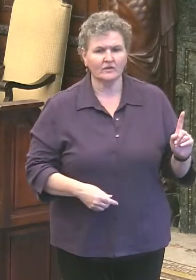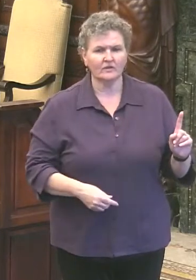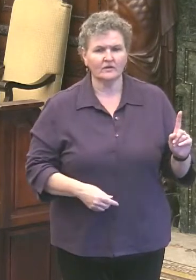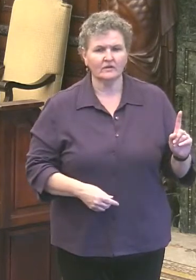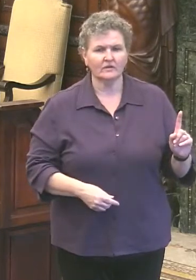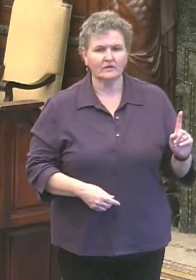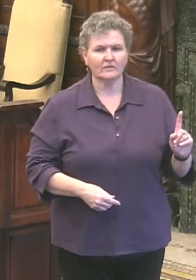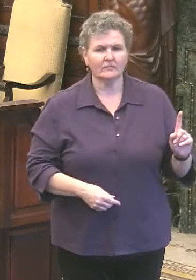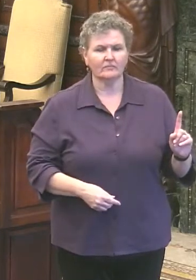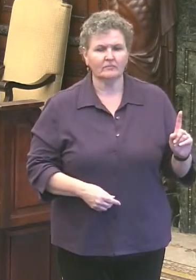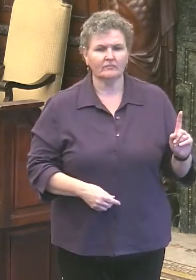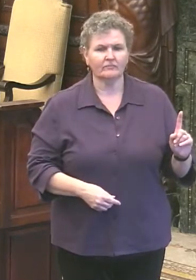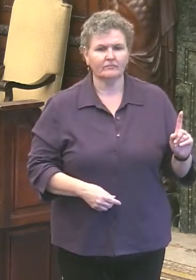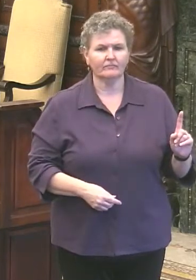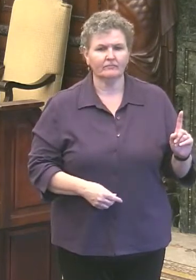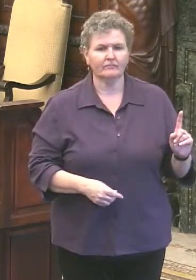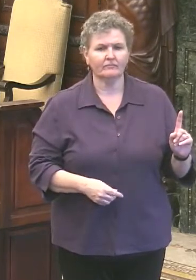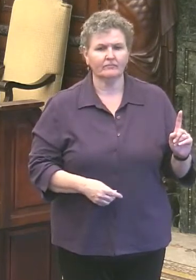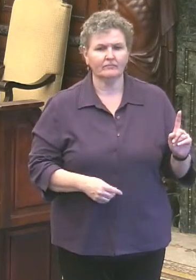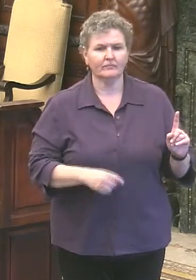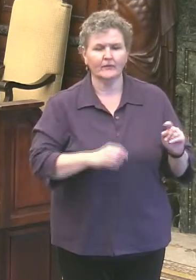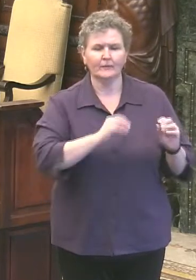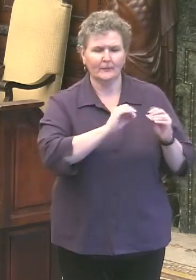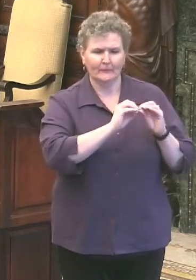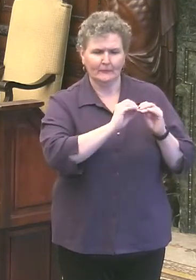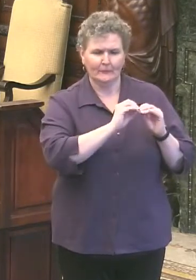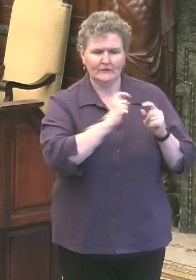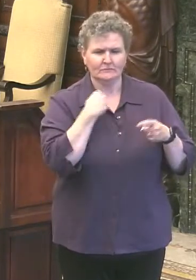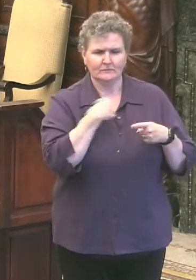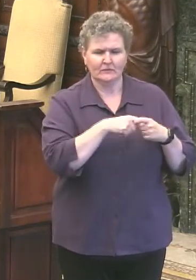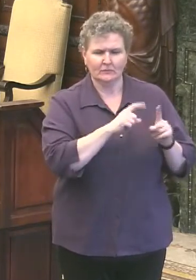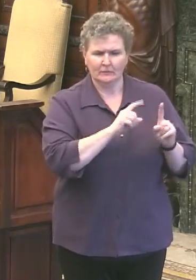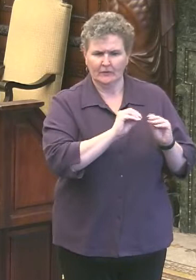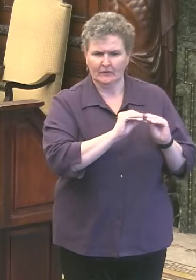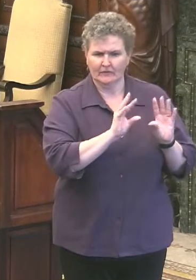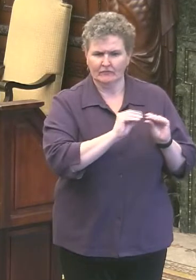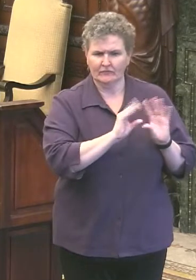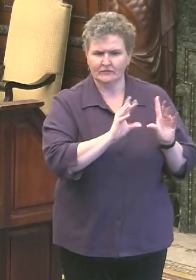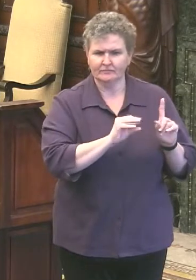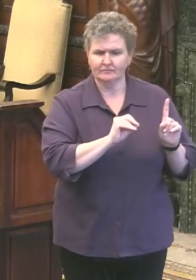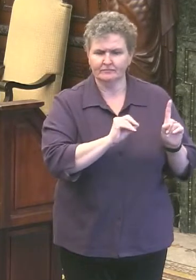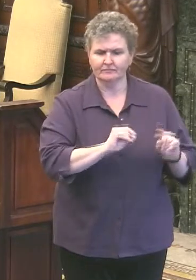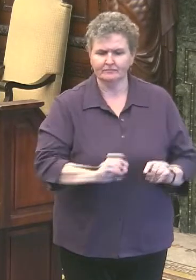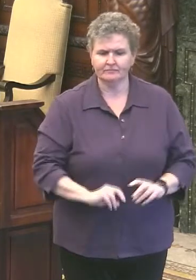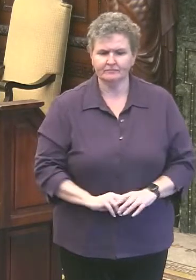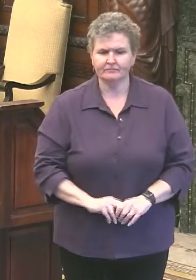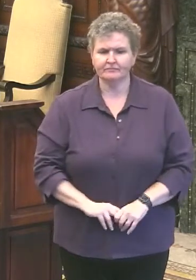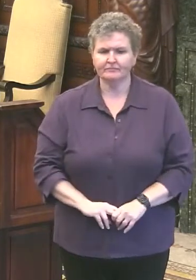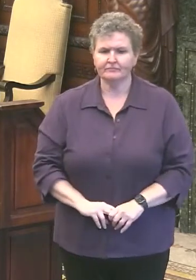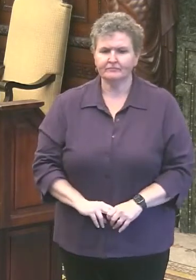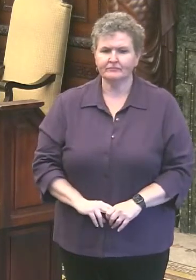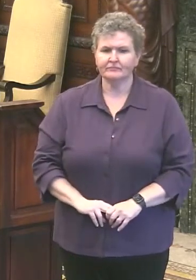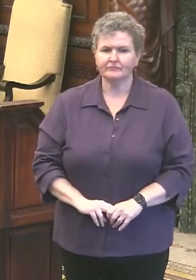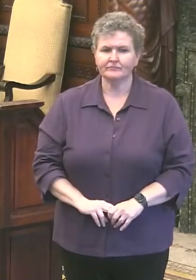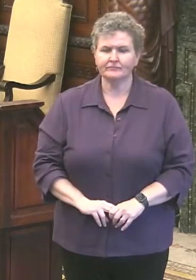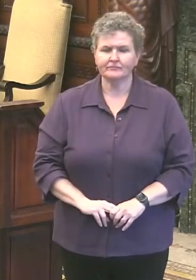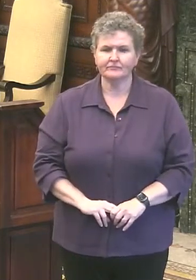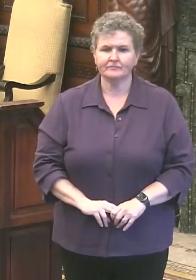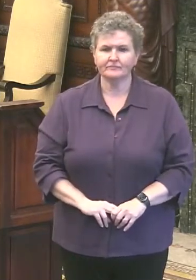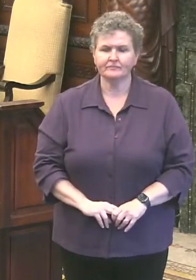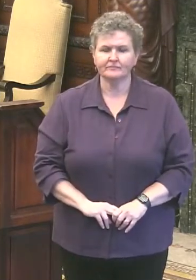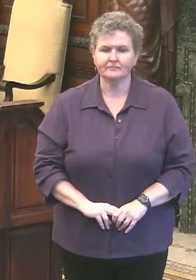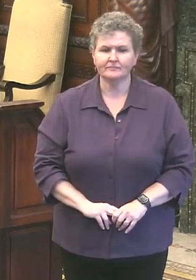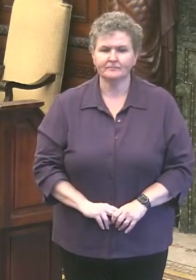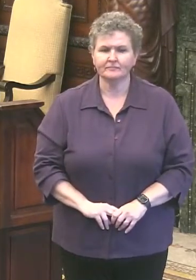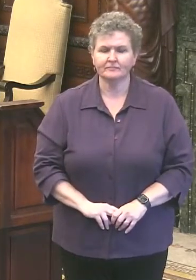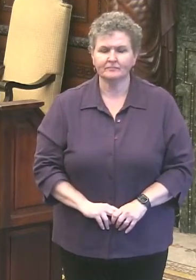hay alertó sobre una alza en los contagios de coronavirus en el estado. Ok, gracias. ¿Y qué medidas